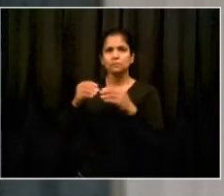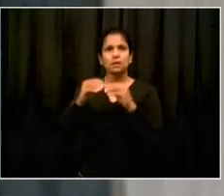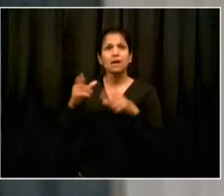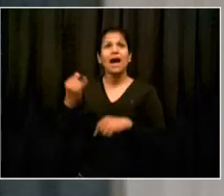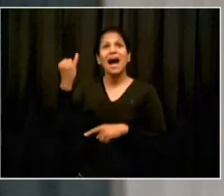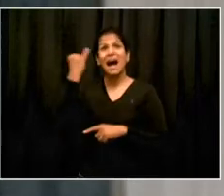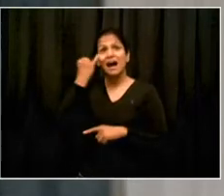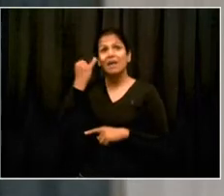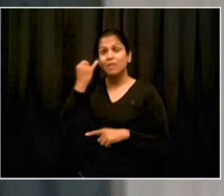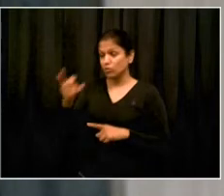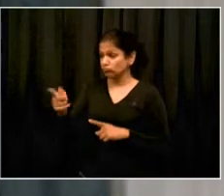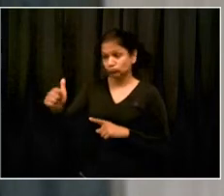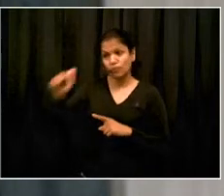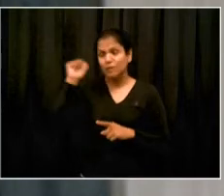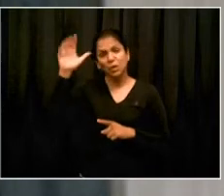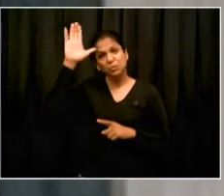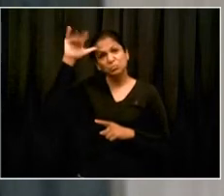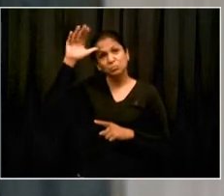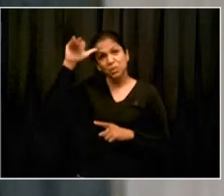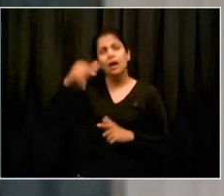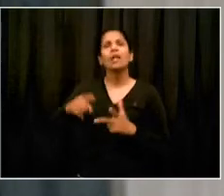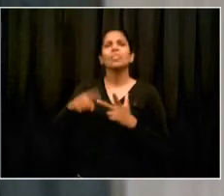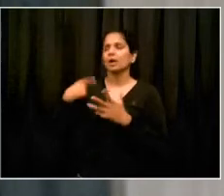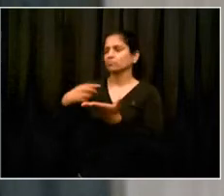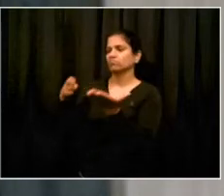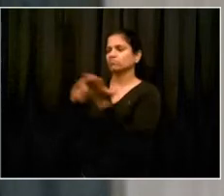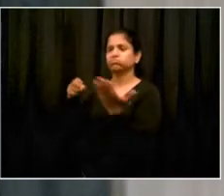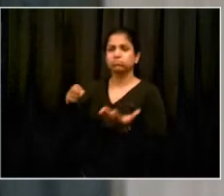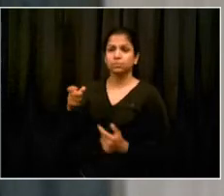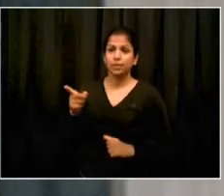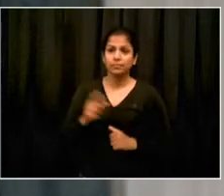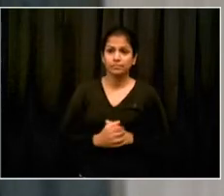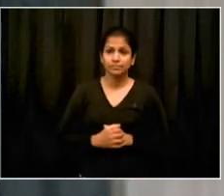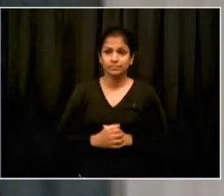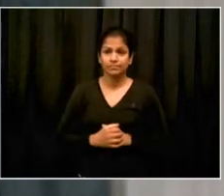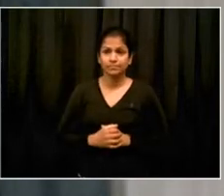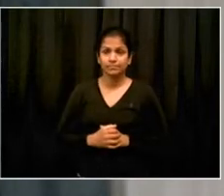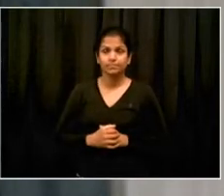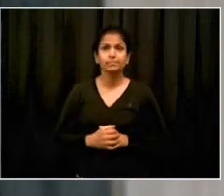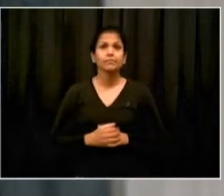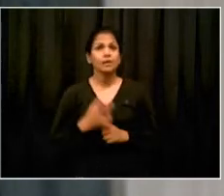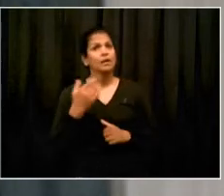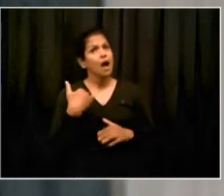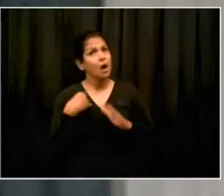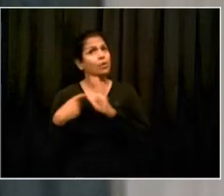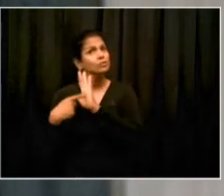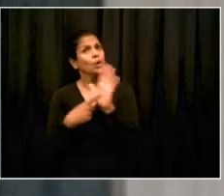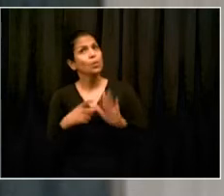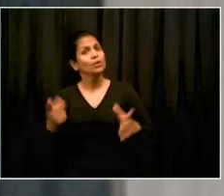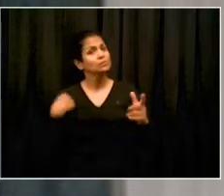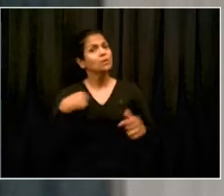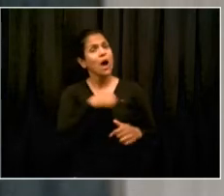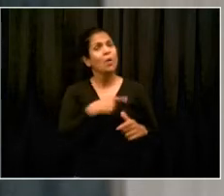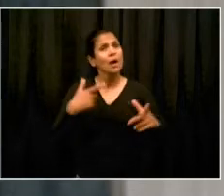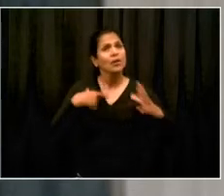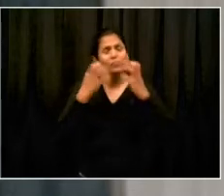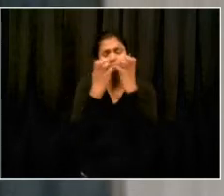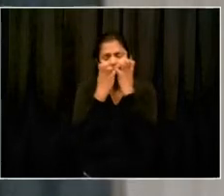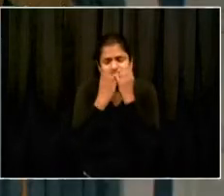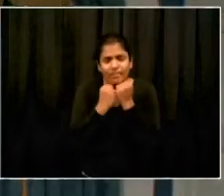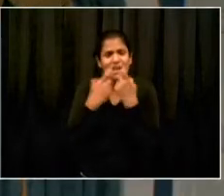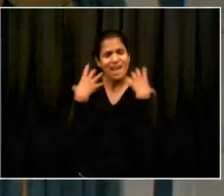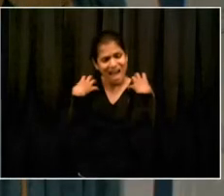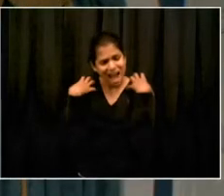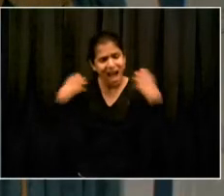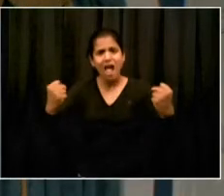last week, and showing that our whole focus is health. It's not about catching people. Well said. Thank you. Go ahead,